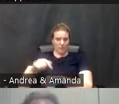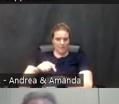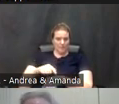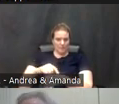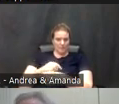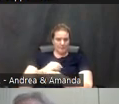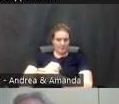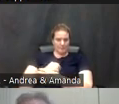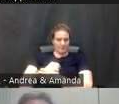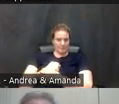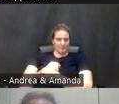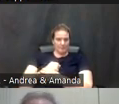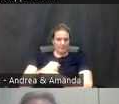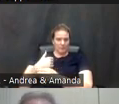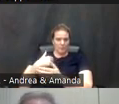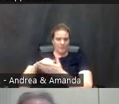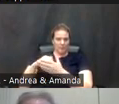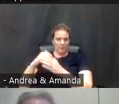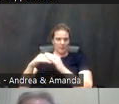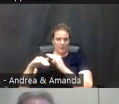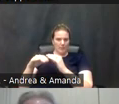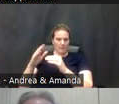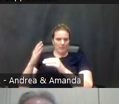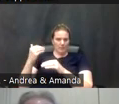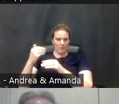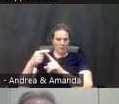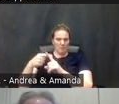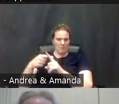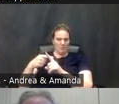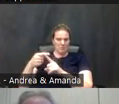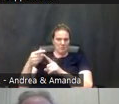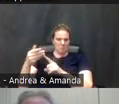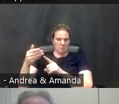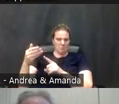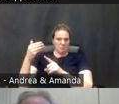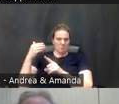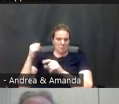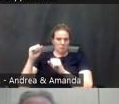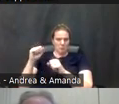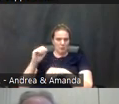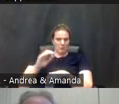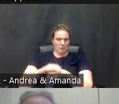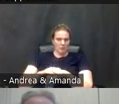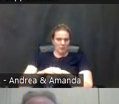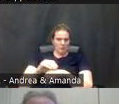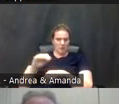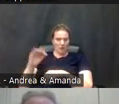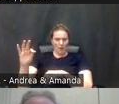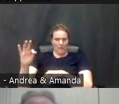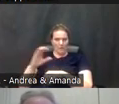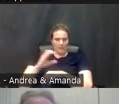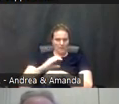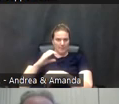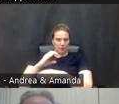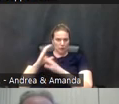think we had that in the email earlier, maybe a month or so ago, that you can come off and on the commission